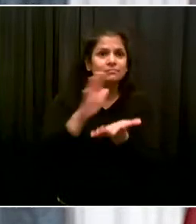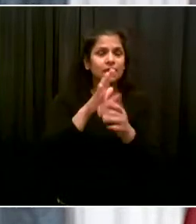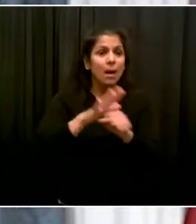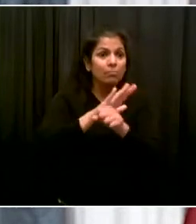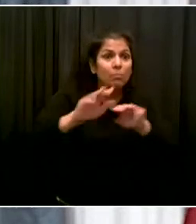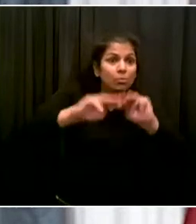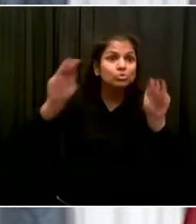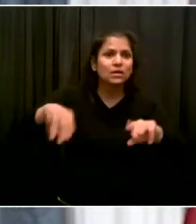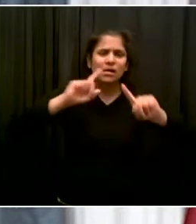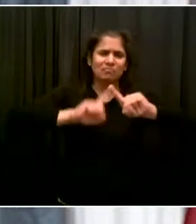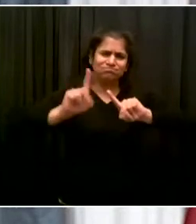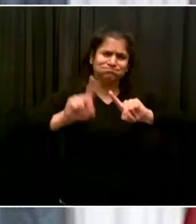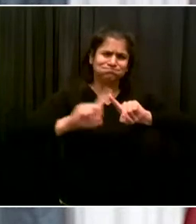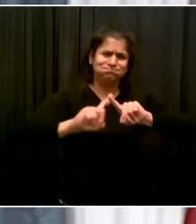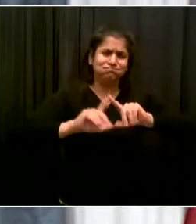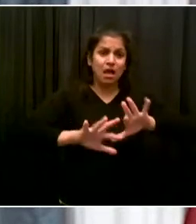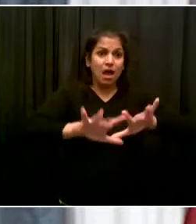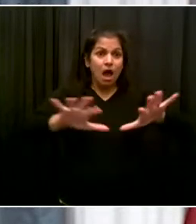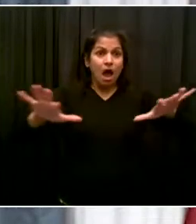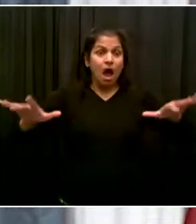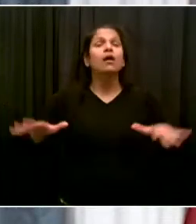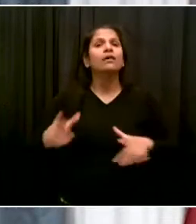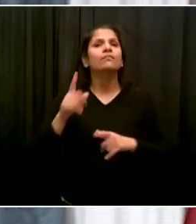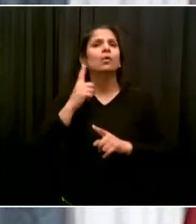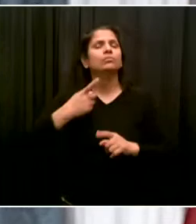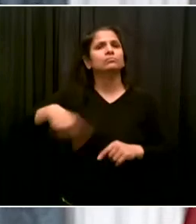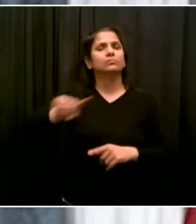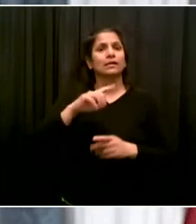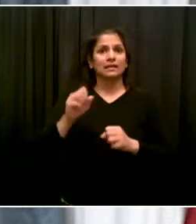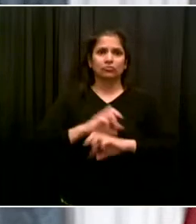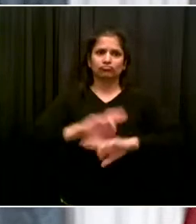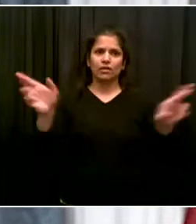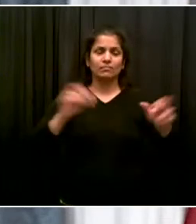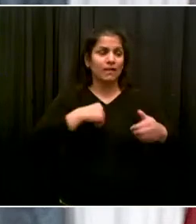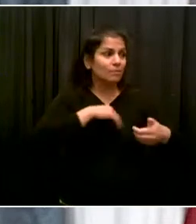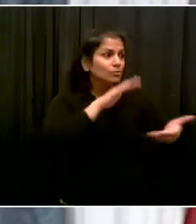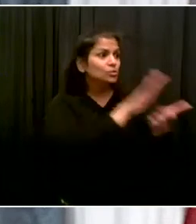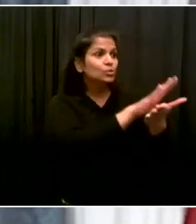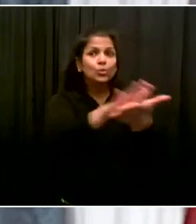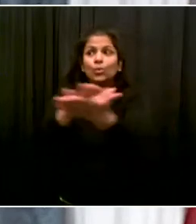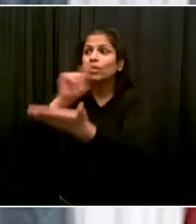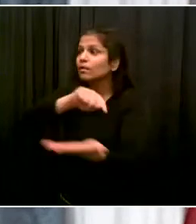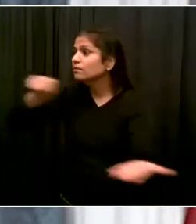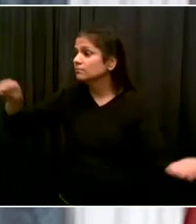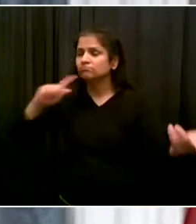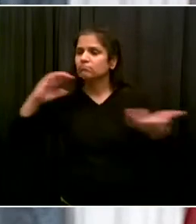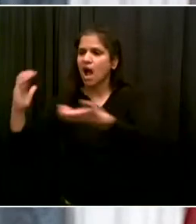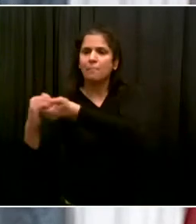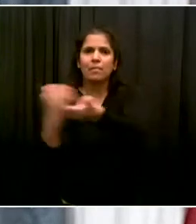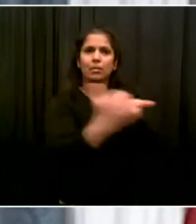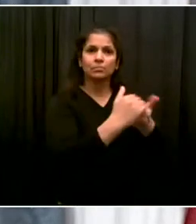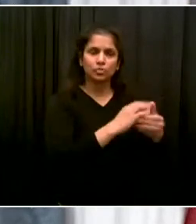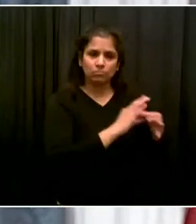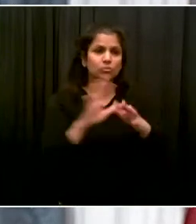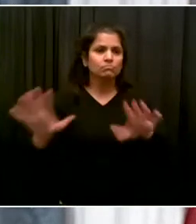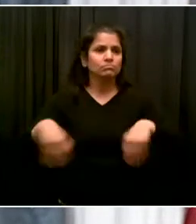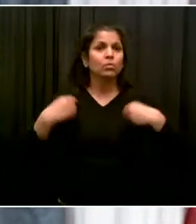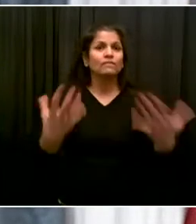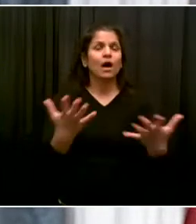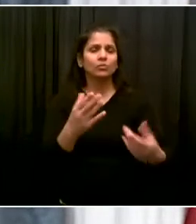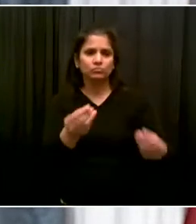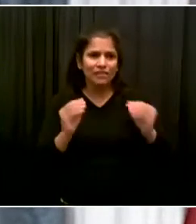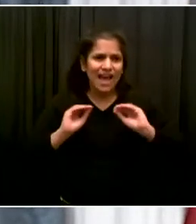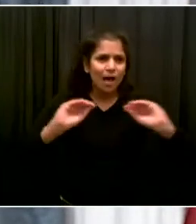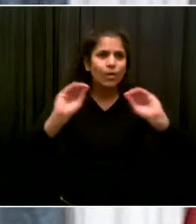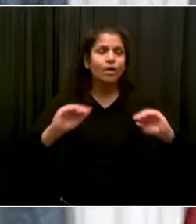Our schools will come together and partner with community-based organizations and families to design summer experiences that really